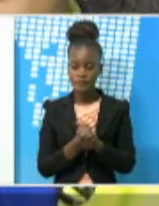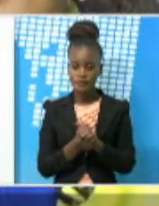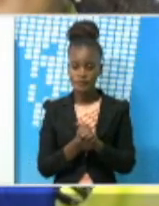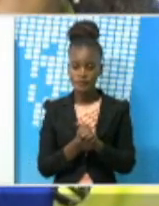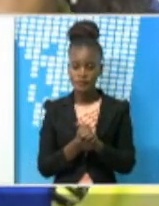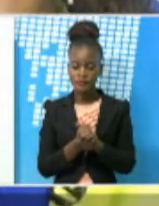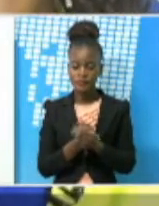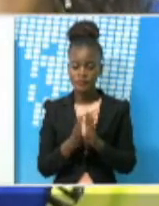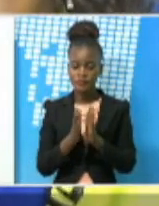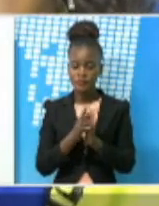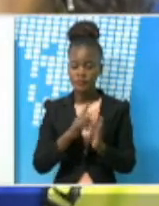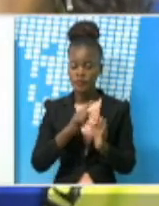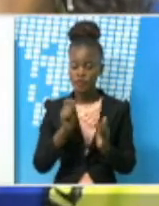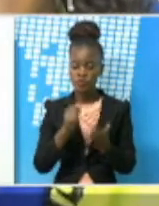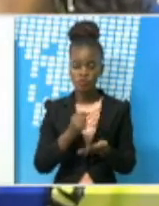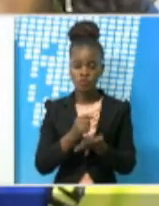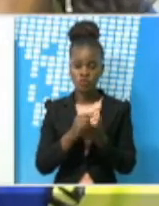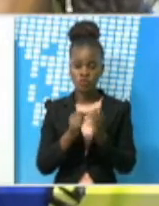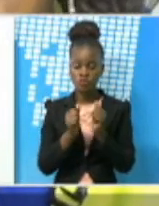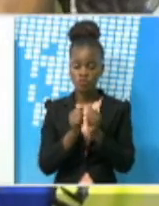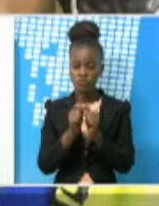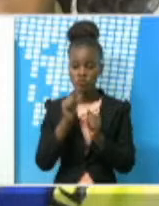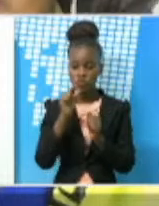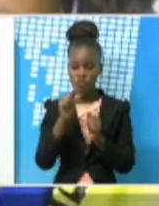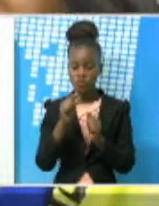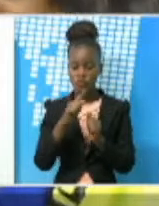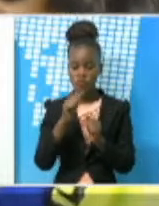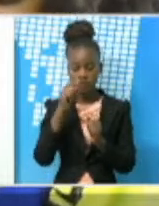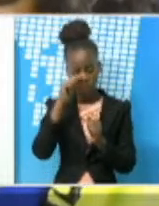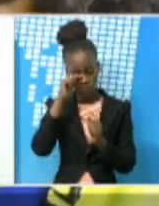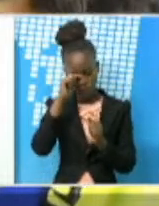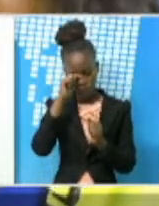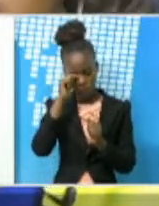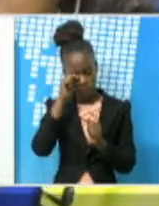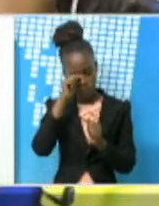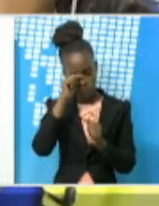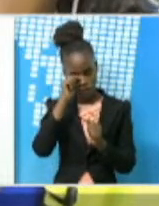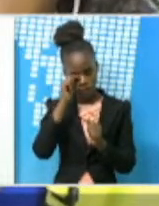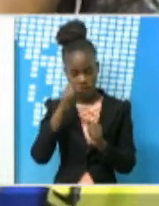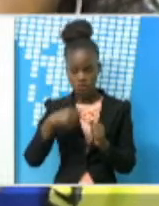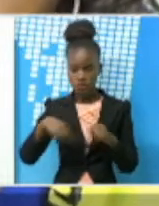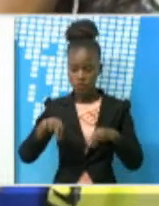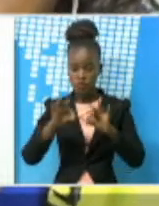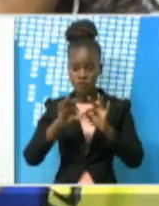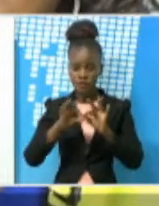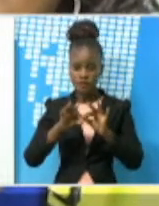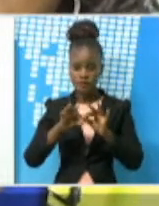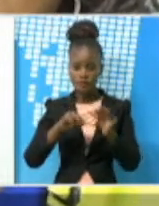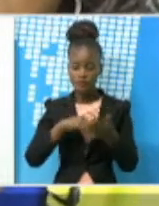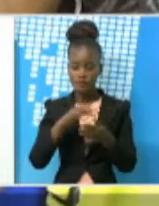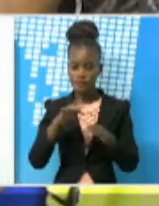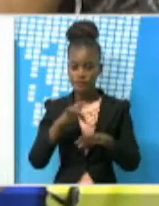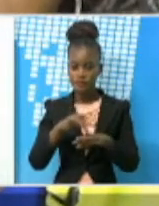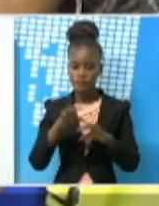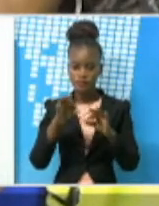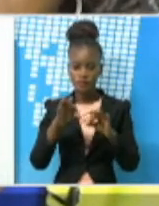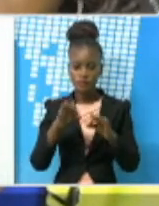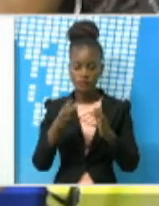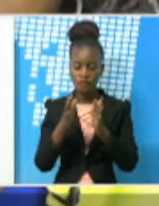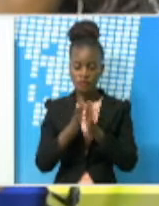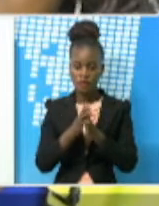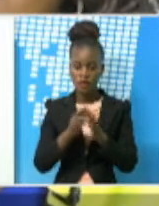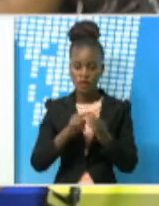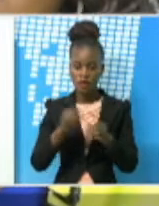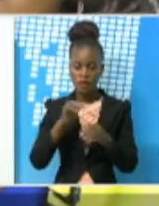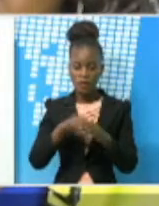to help to reduce the importation of that element or that material that is used in